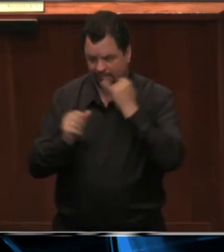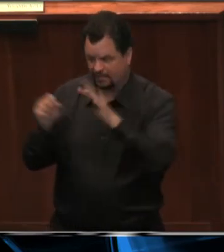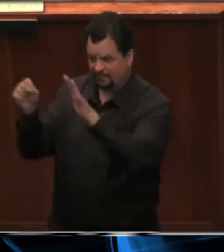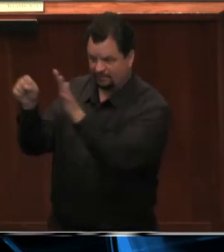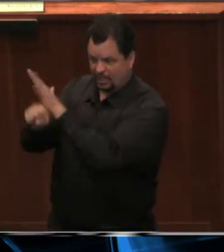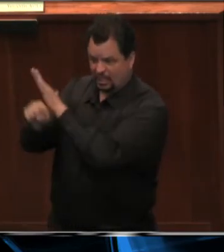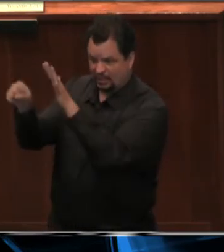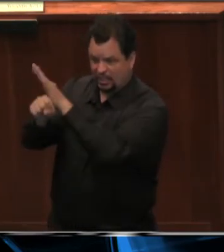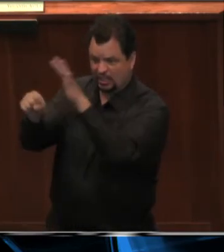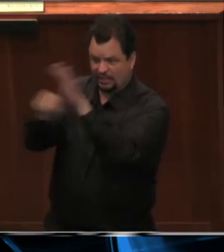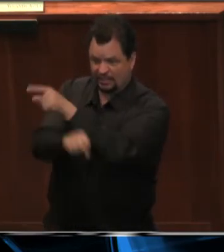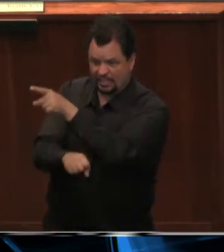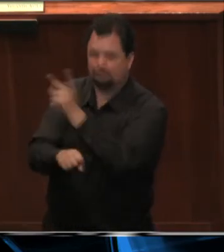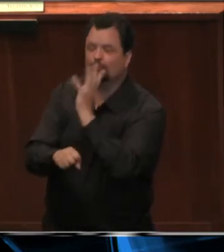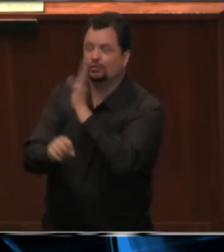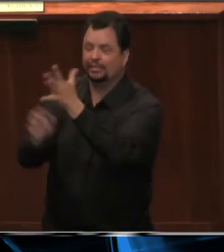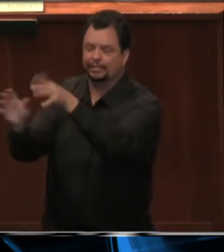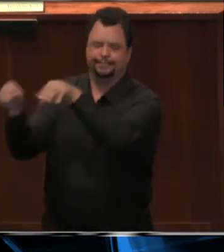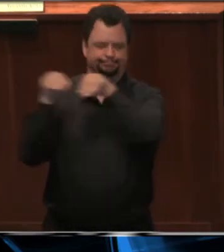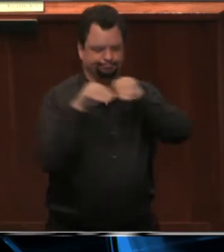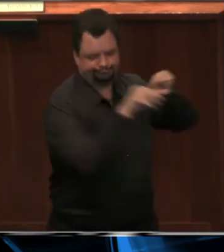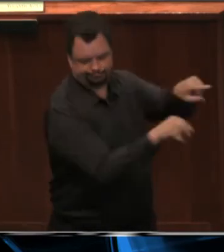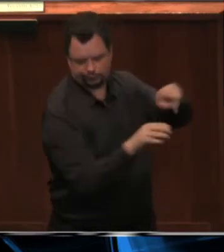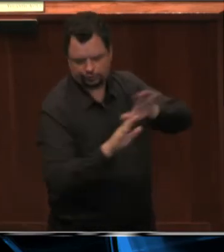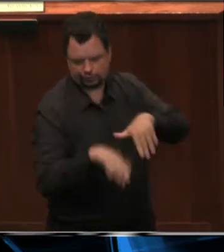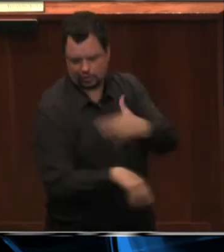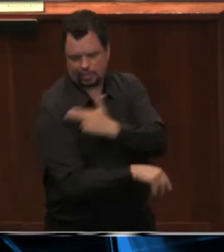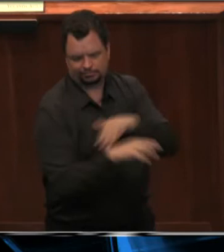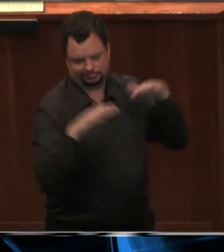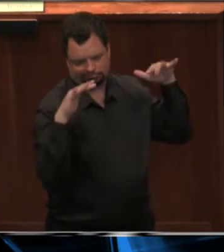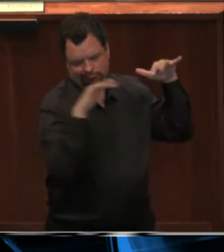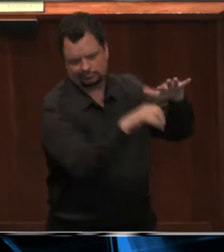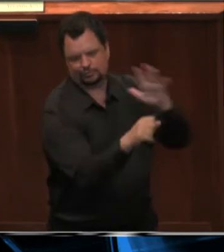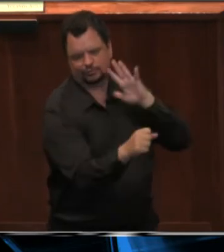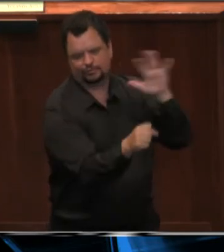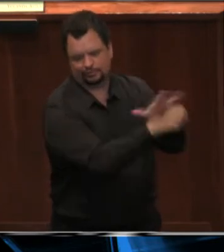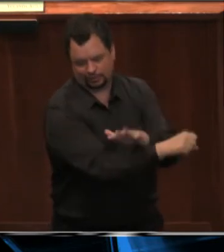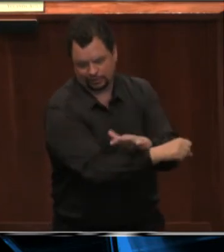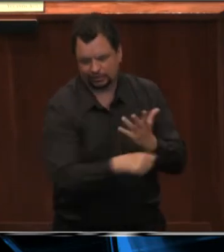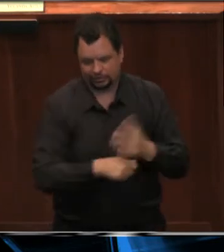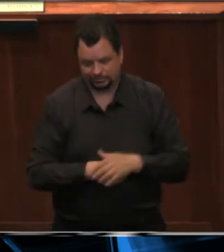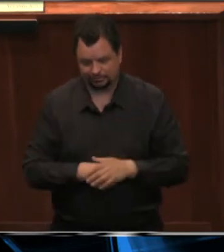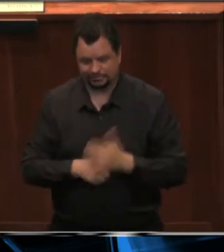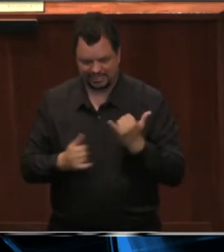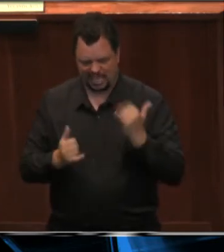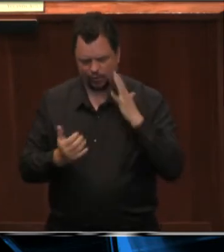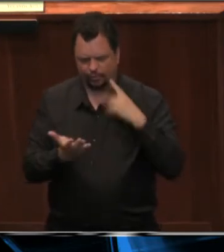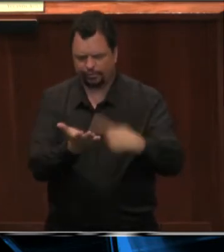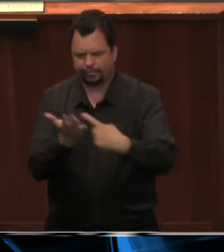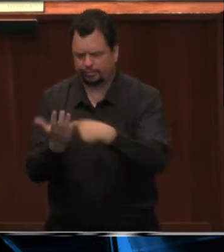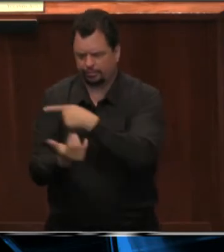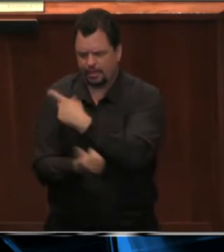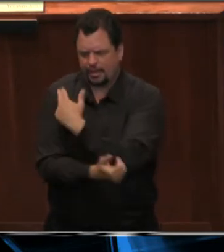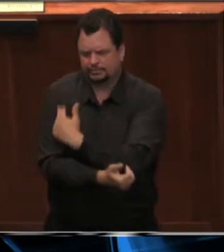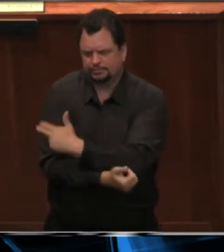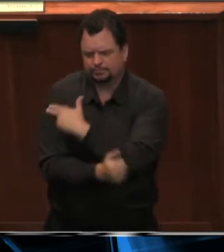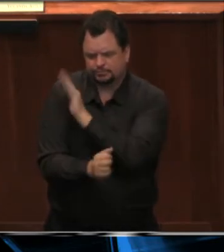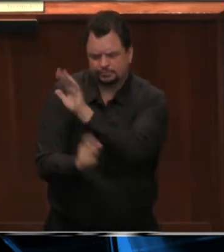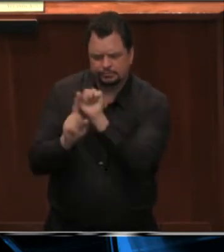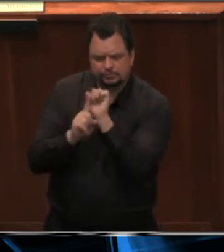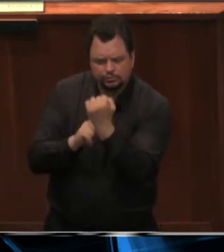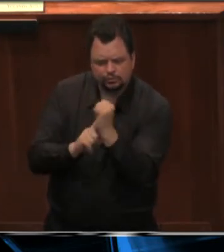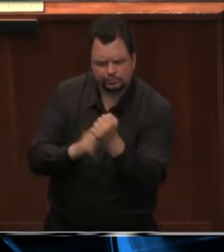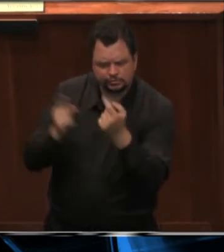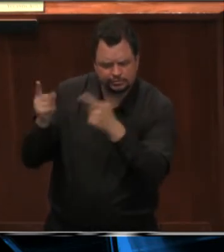be hearing more from our partners in that arena as we're working on